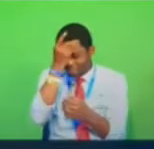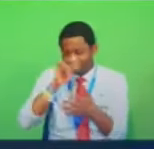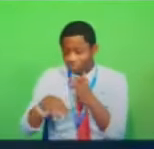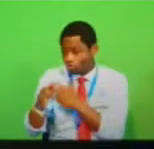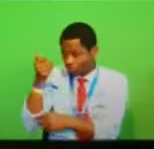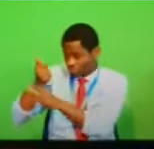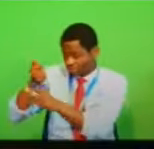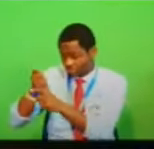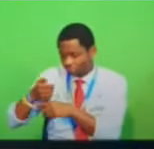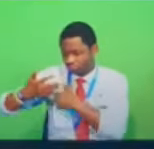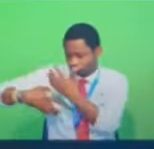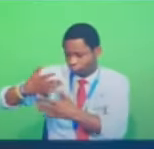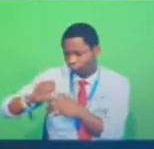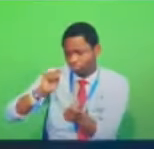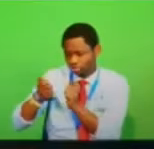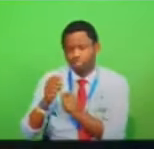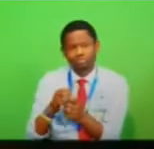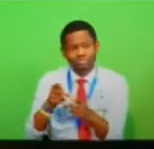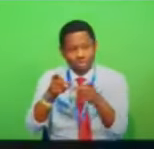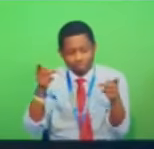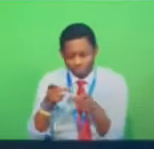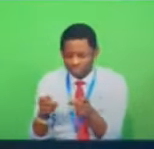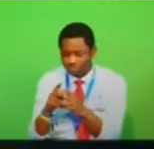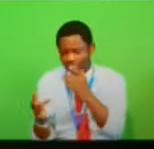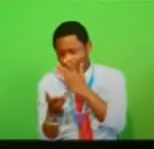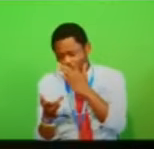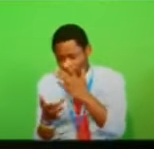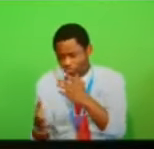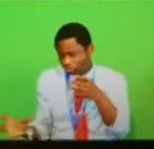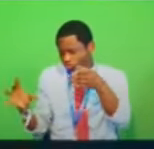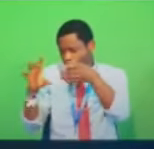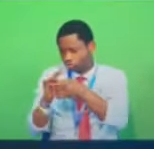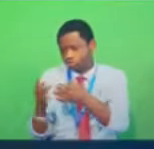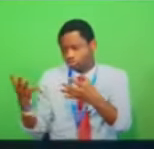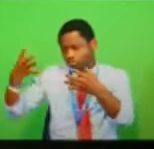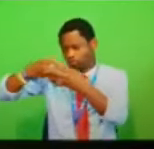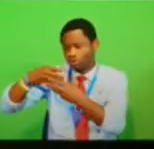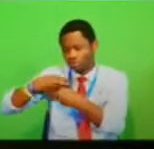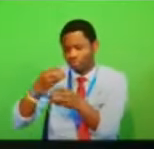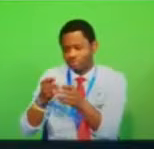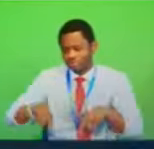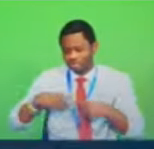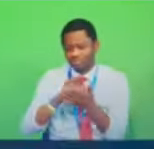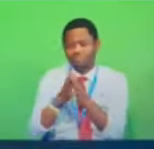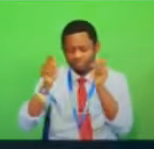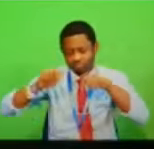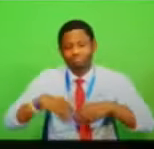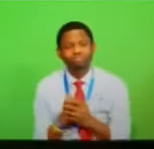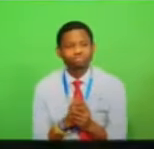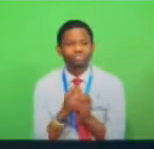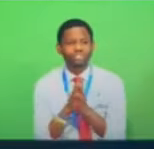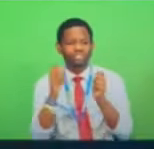towards the eschaton, where technology is part of what will make life in the end times possible.